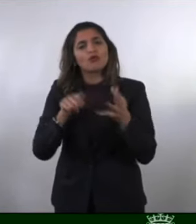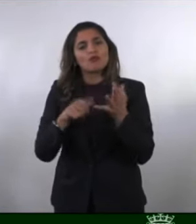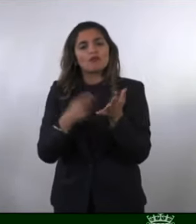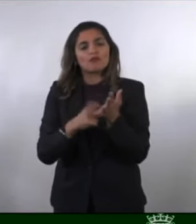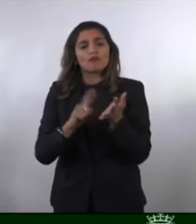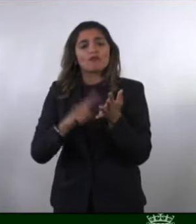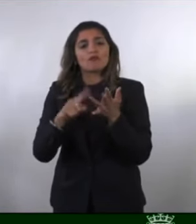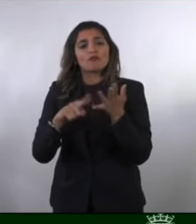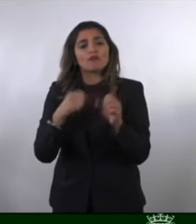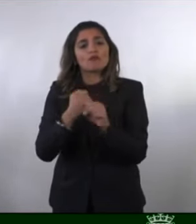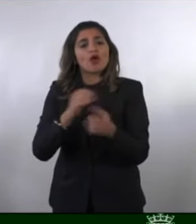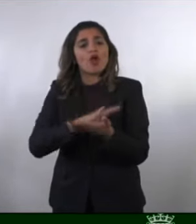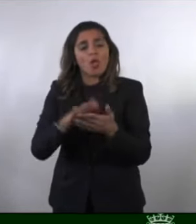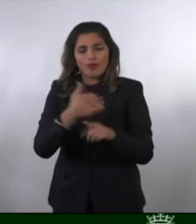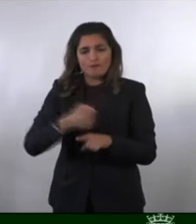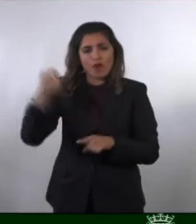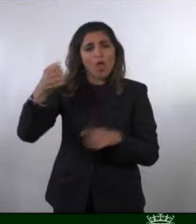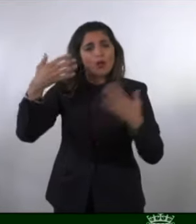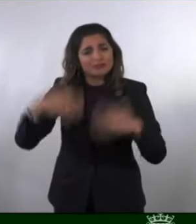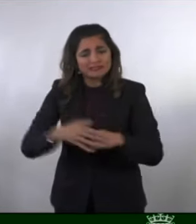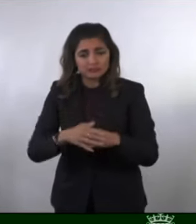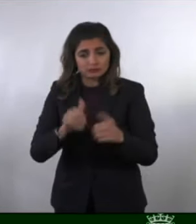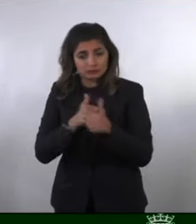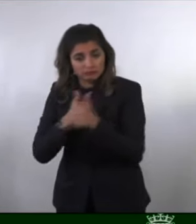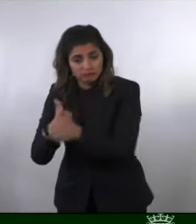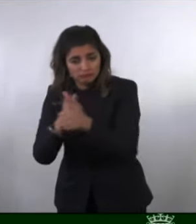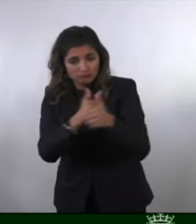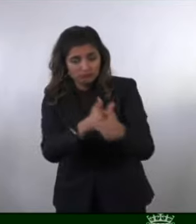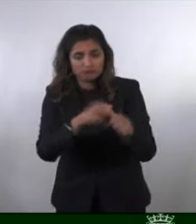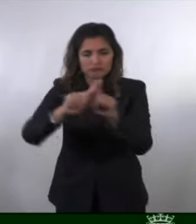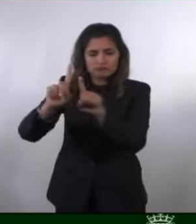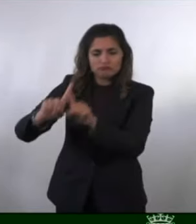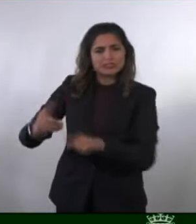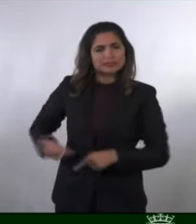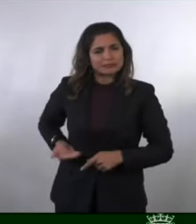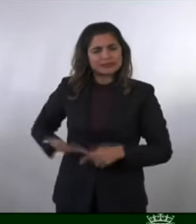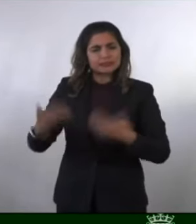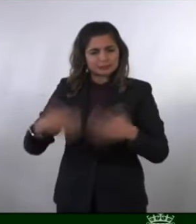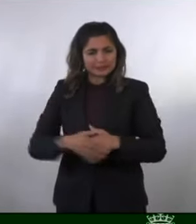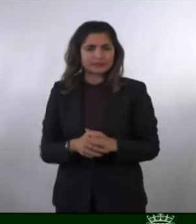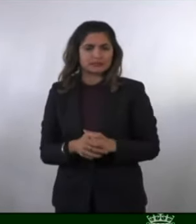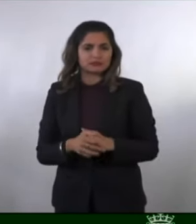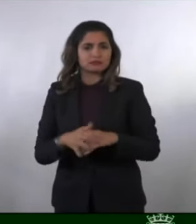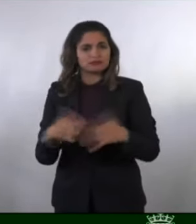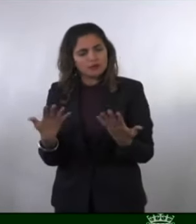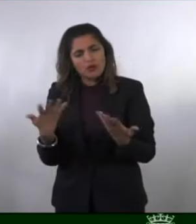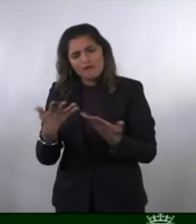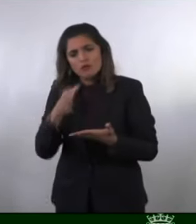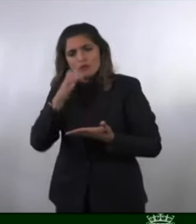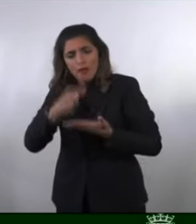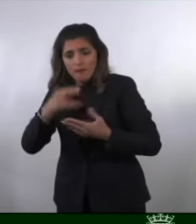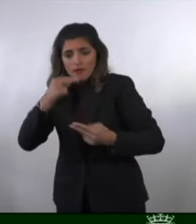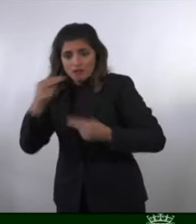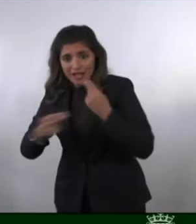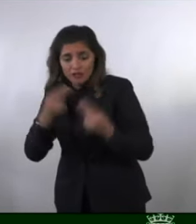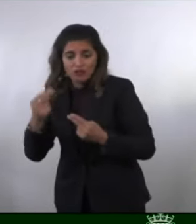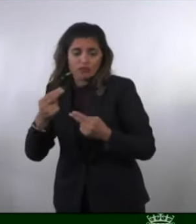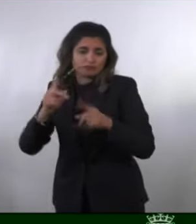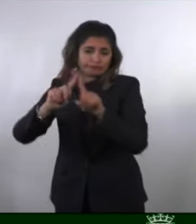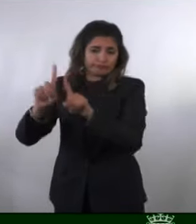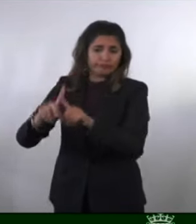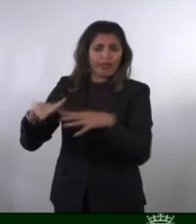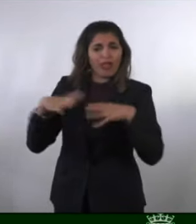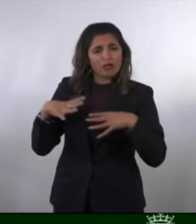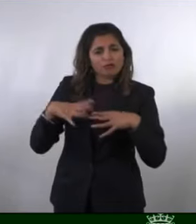for businesses. There has been more support for the hospitality, leisure and accommodation businesses, and there will be